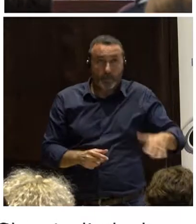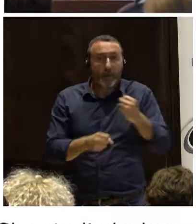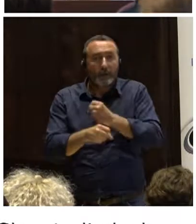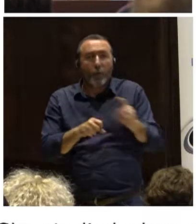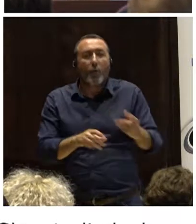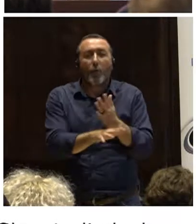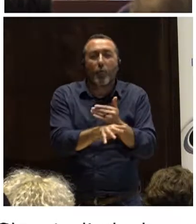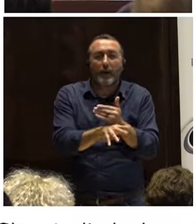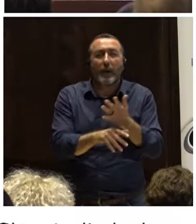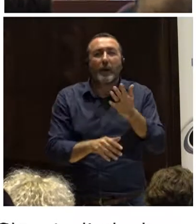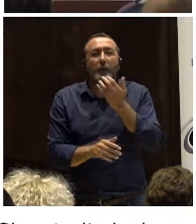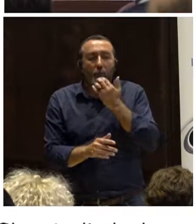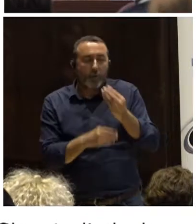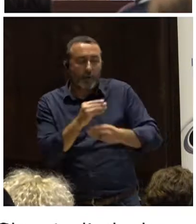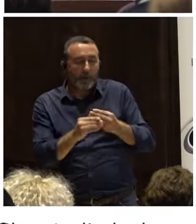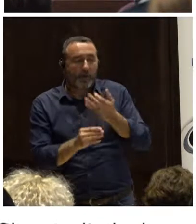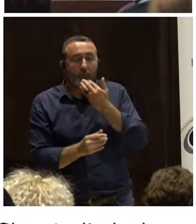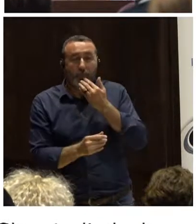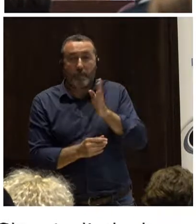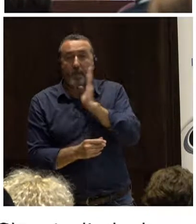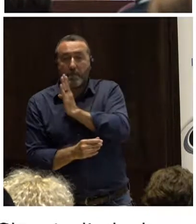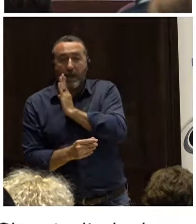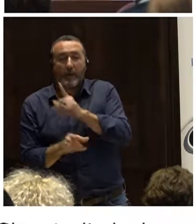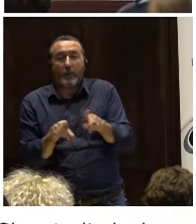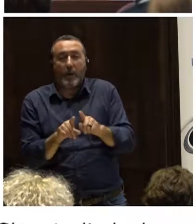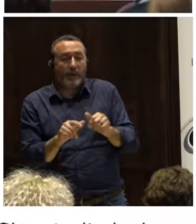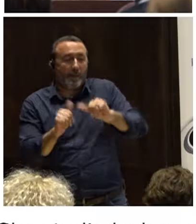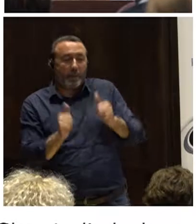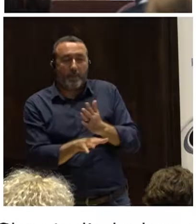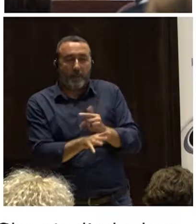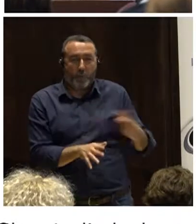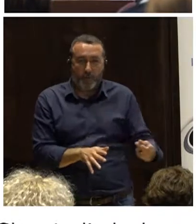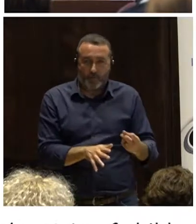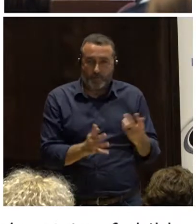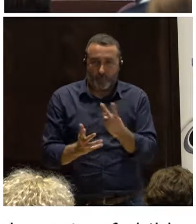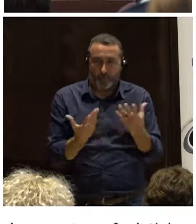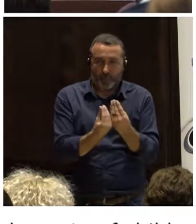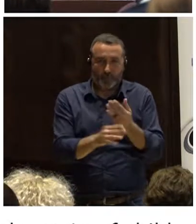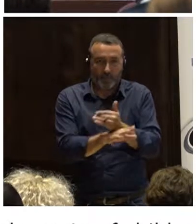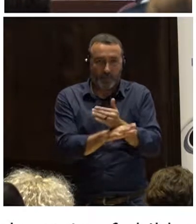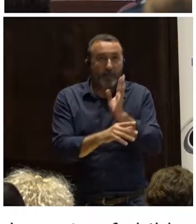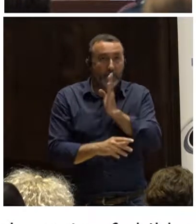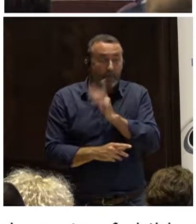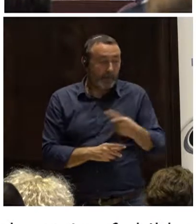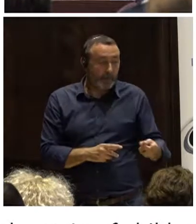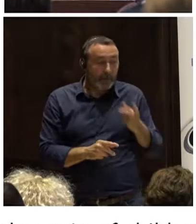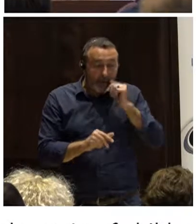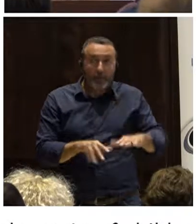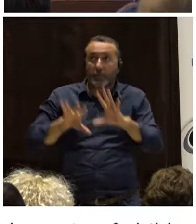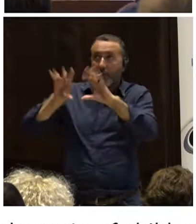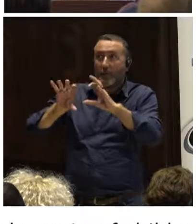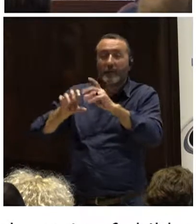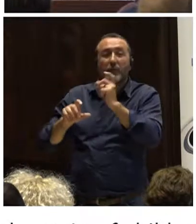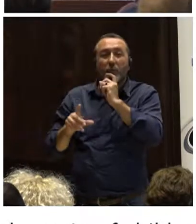a baseline, they played normally like they ordinarily would, and then the children learned how to use the robot in the